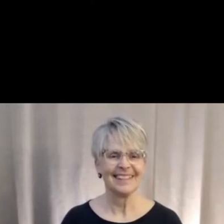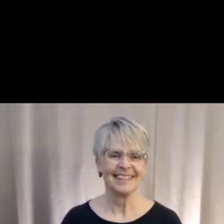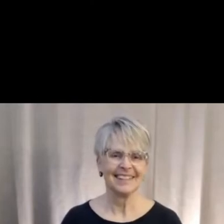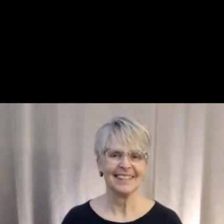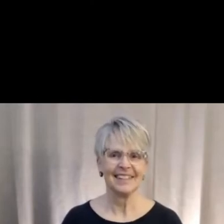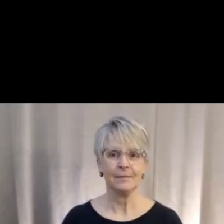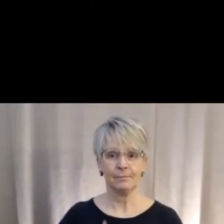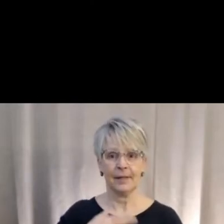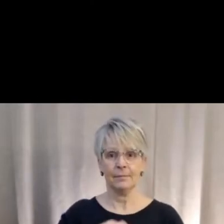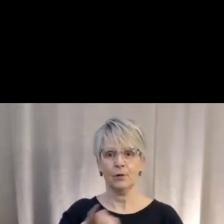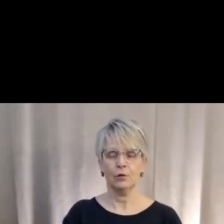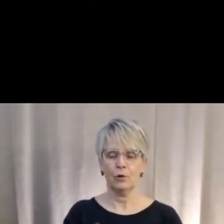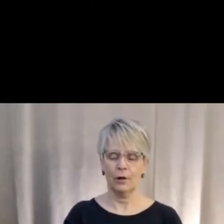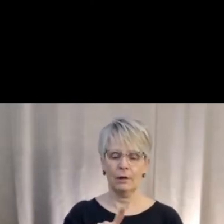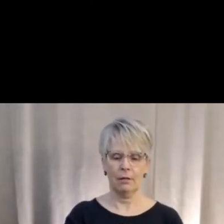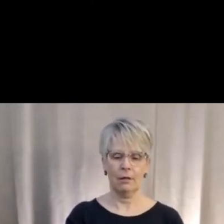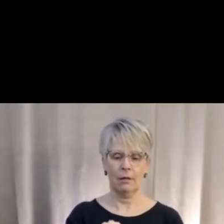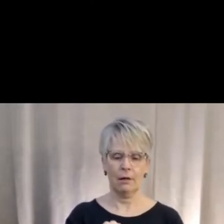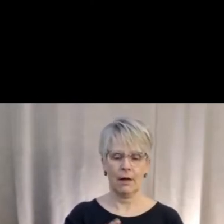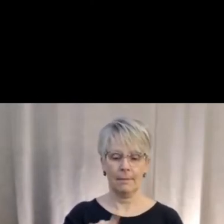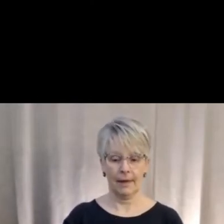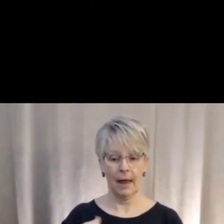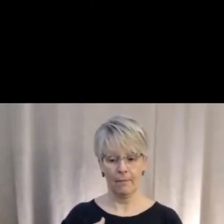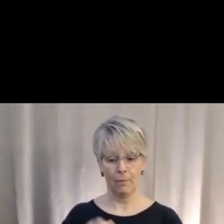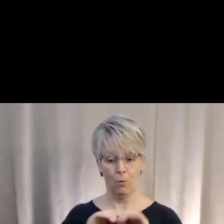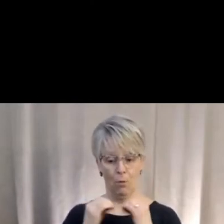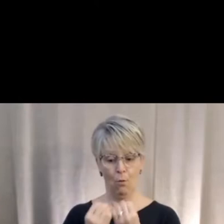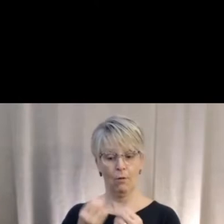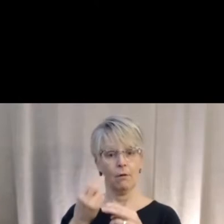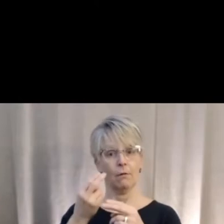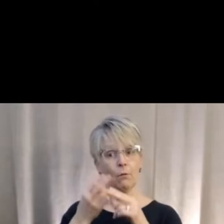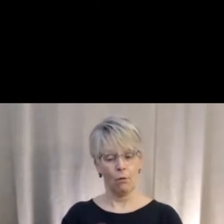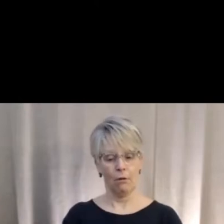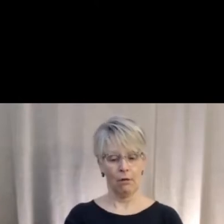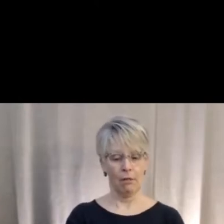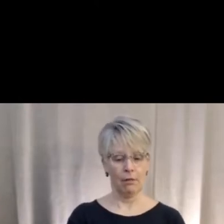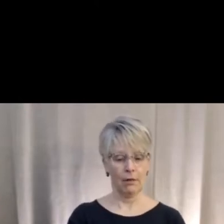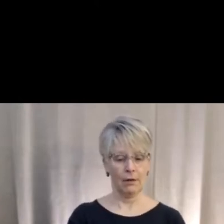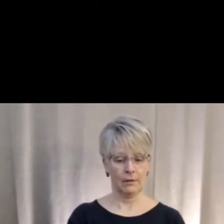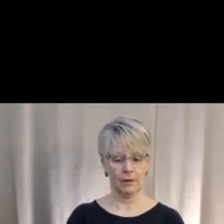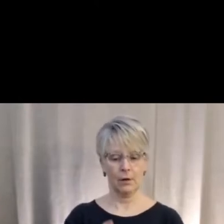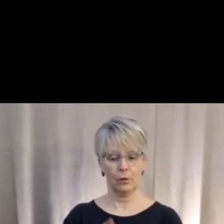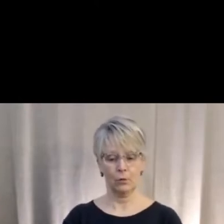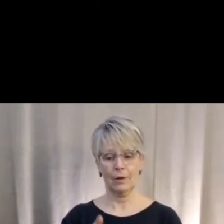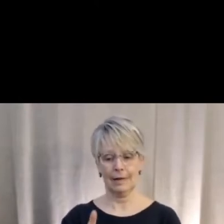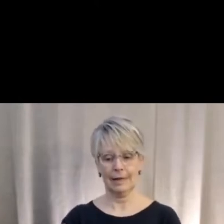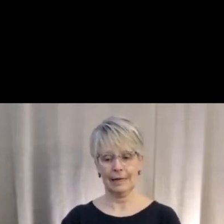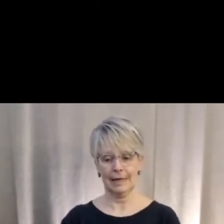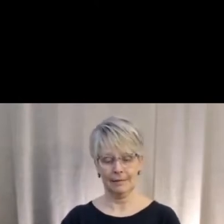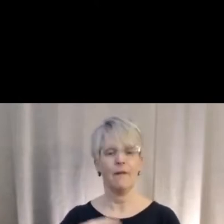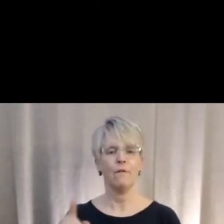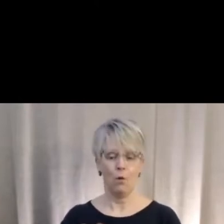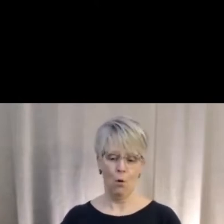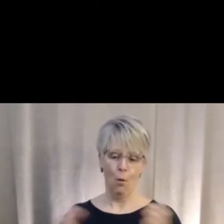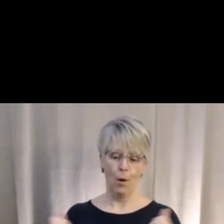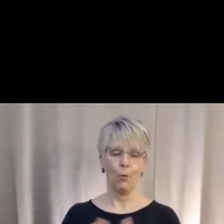So my name's John Lepke. I'm from Listen to Disc Community Arts Organization. And I want to start with our land acknowledgement, because at Listen